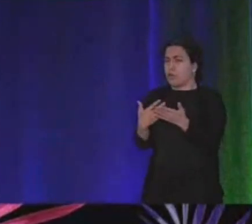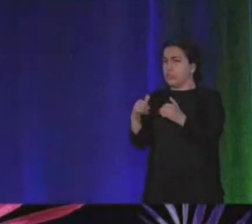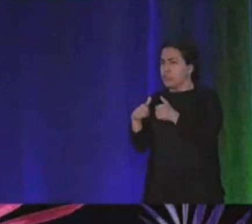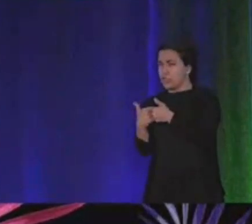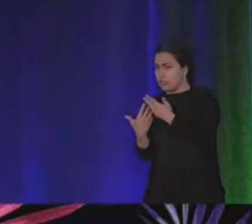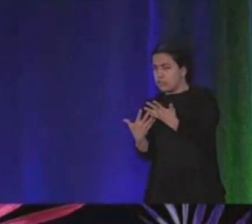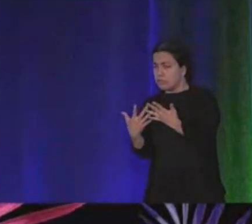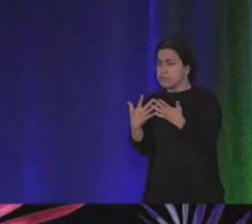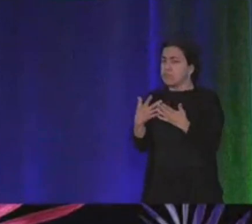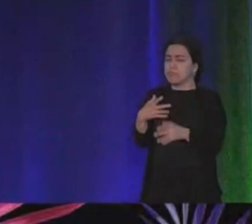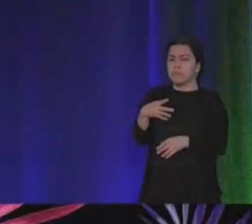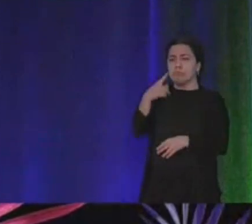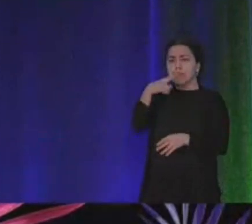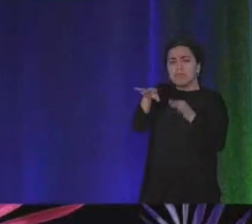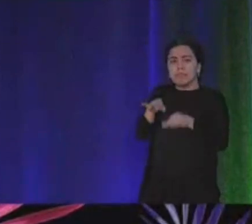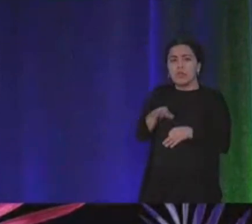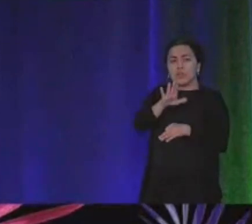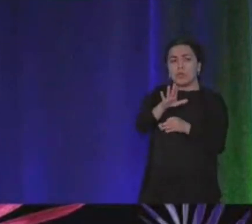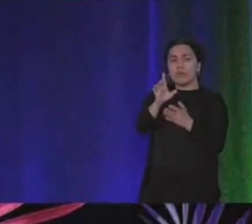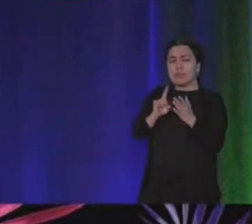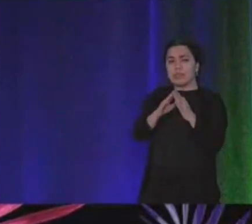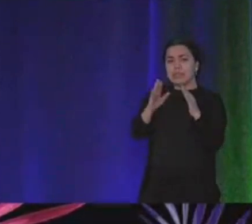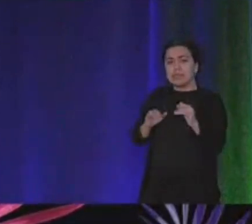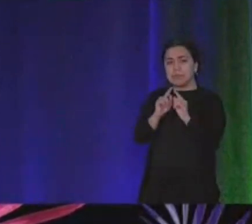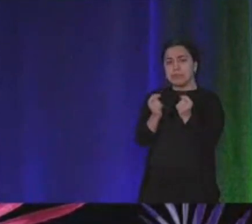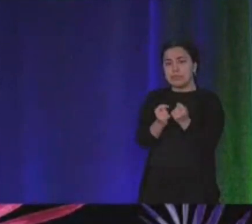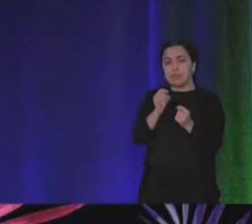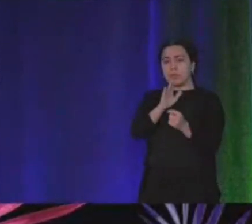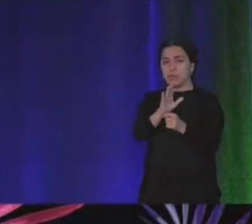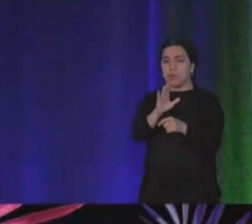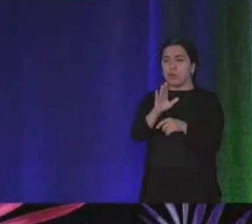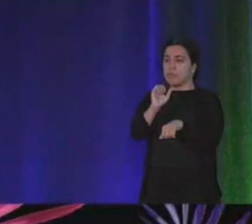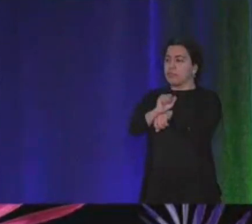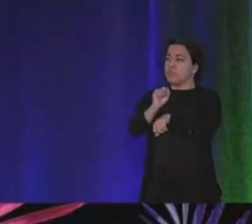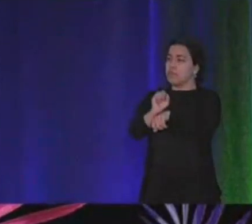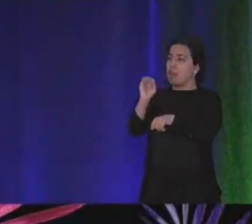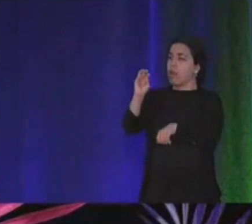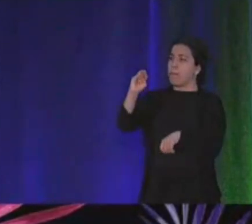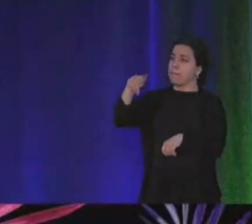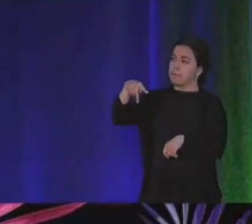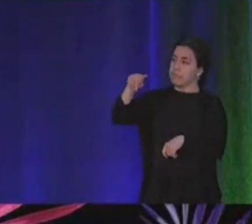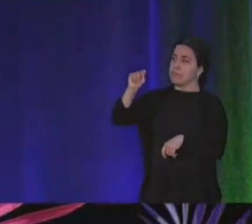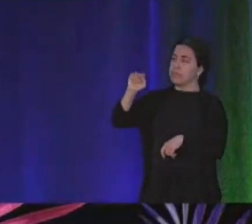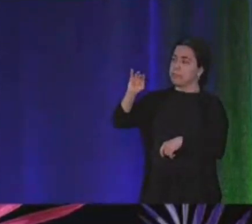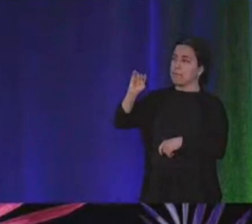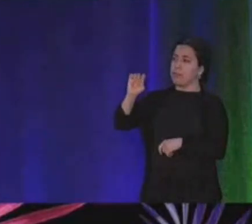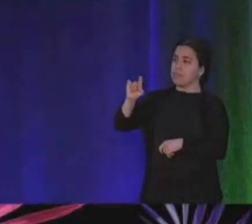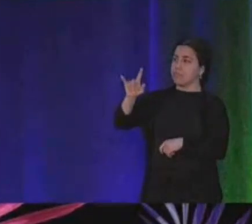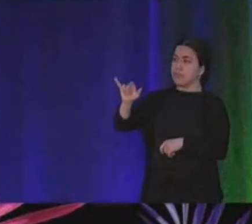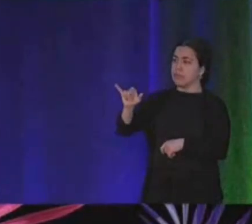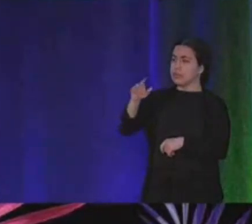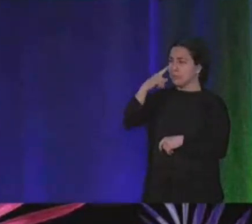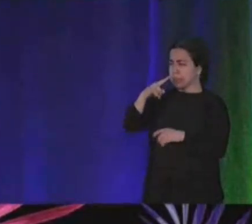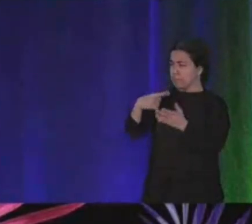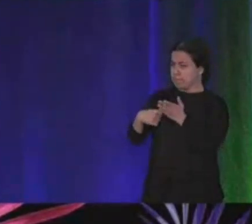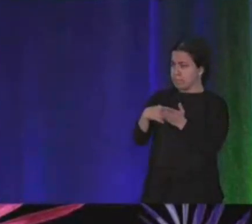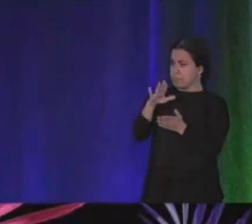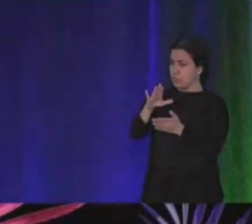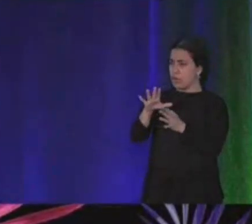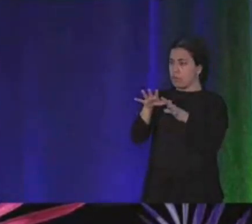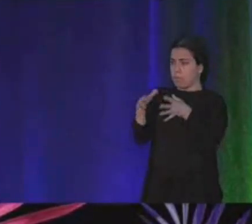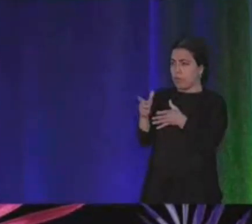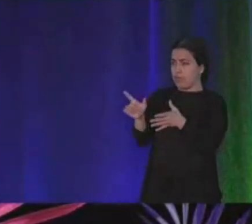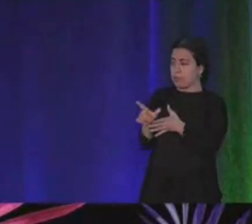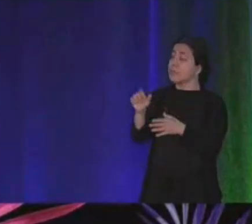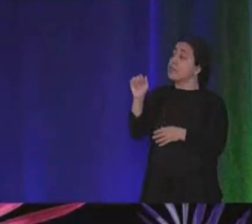little bit about the design systems team at Optimizely and a little bit about the Axiom component library? Sure. Yeah. So the design